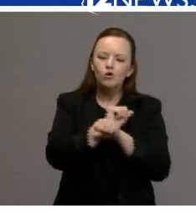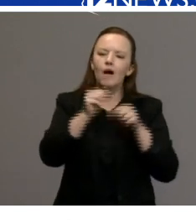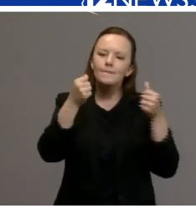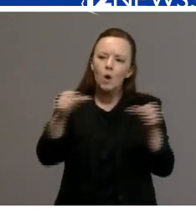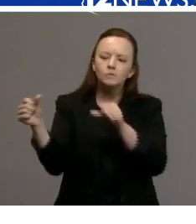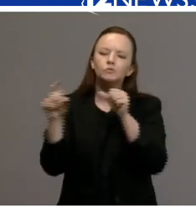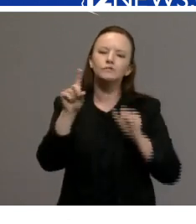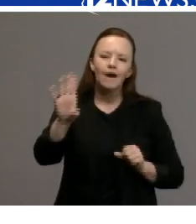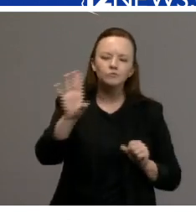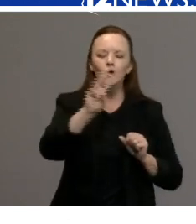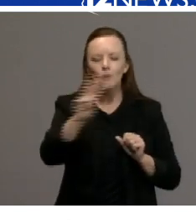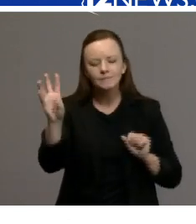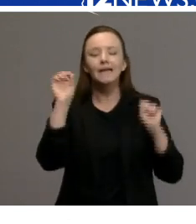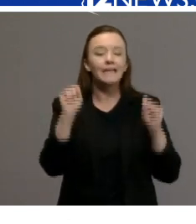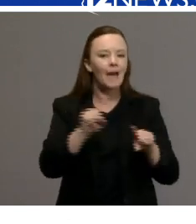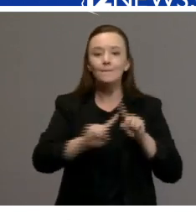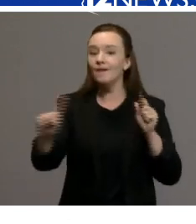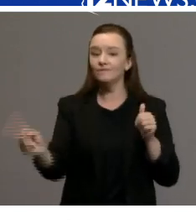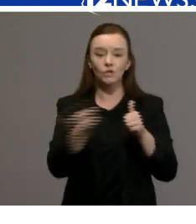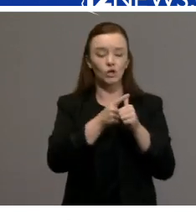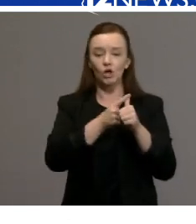cracks.